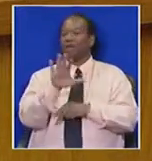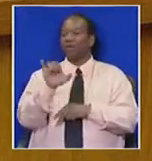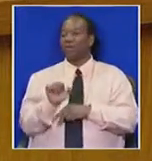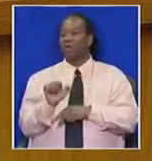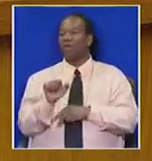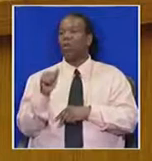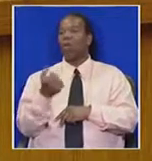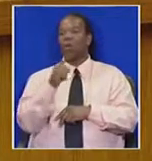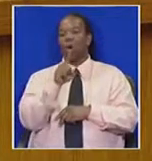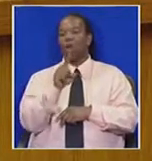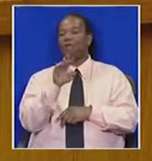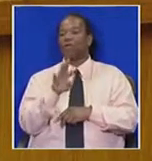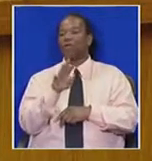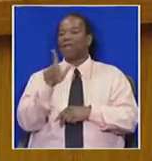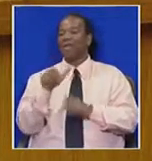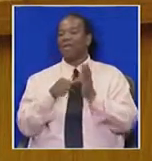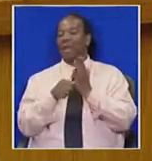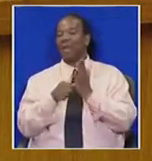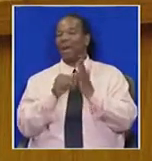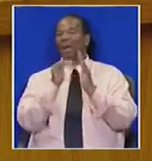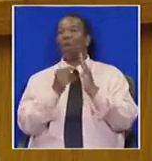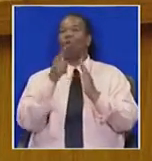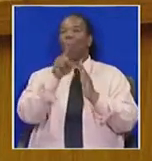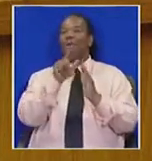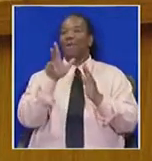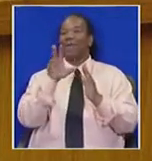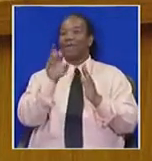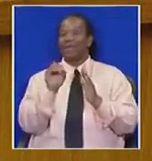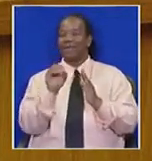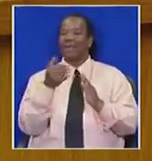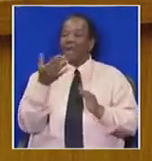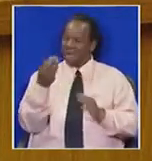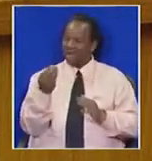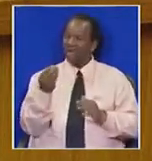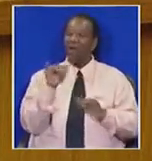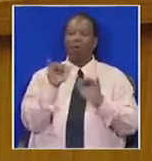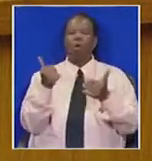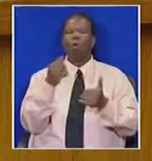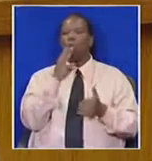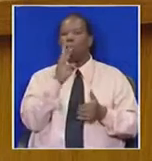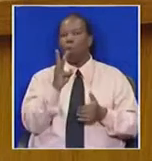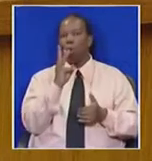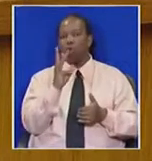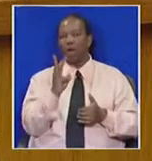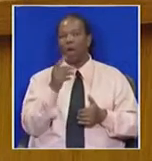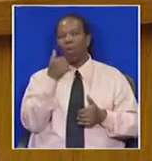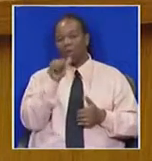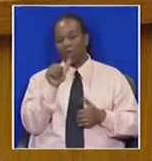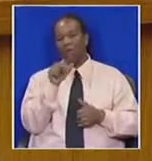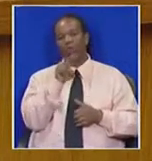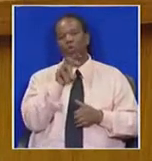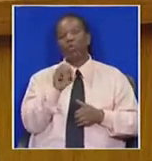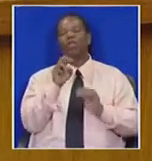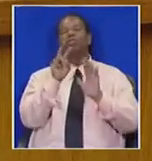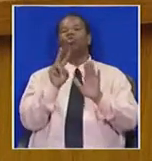out of 180 countries in terms of water availability per capita, according to the 2012 Water